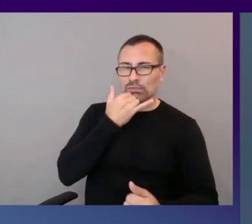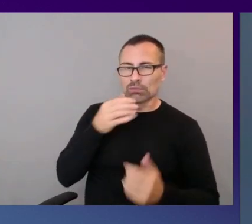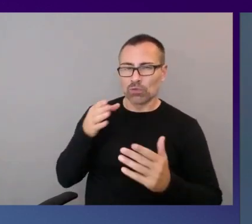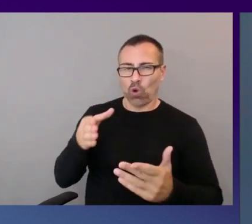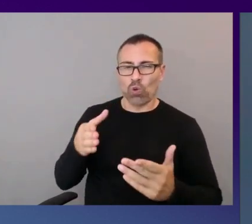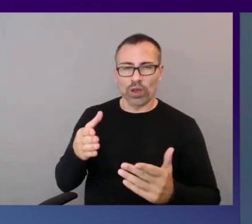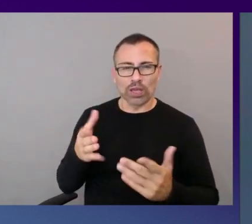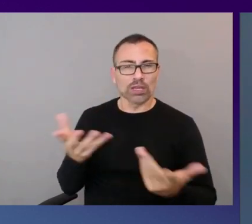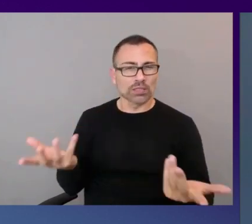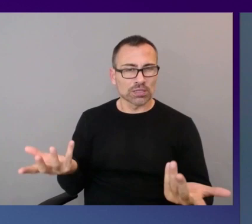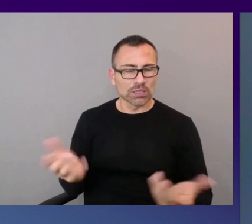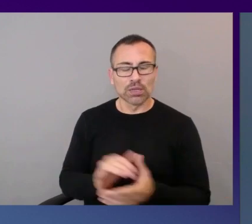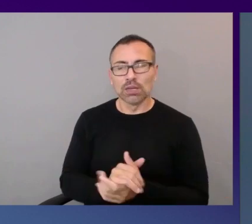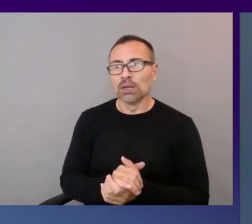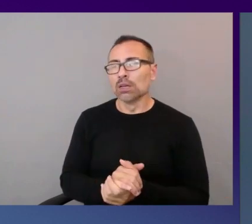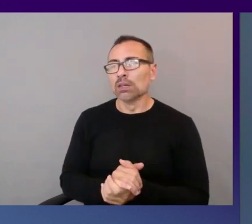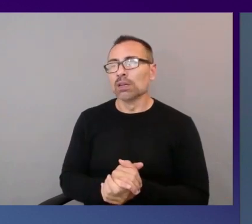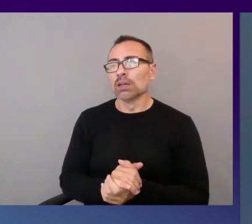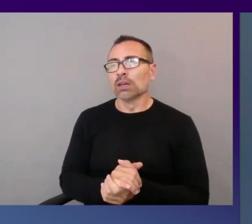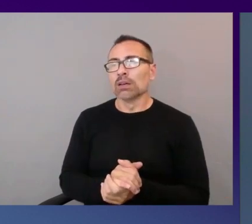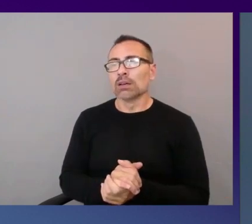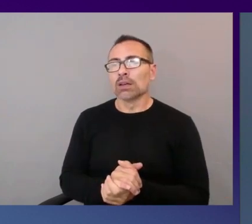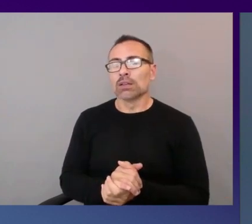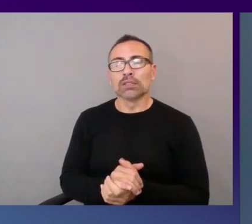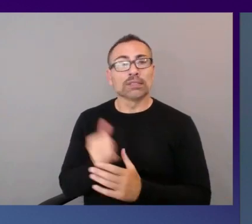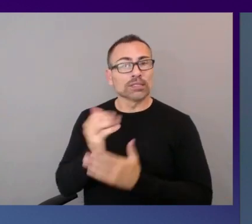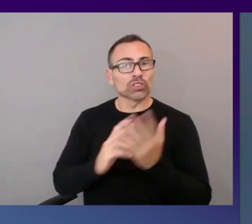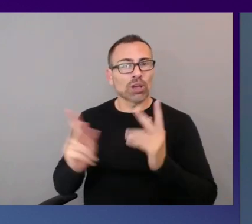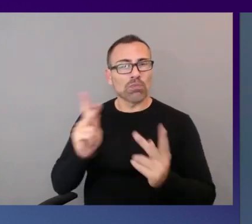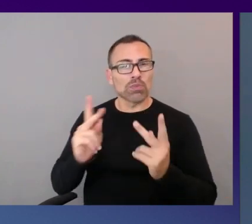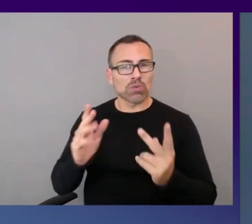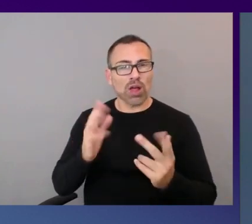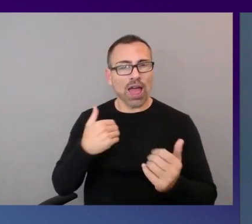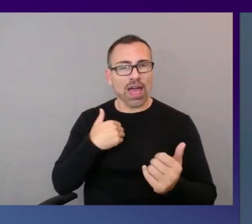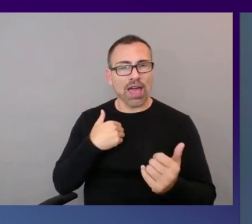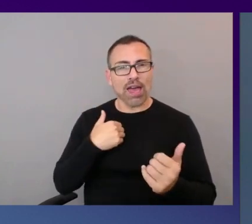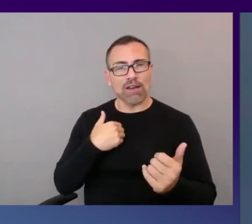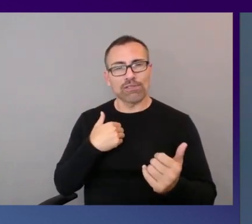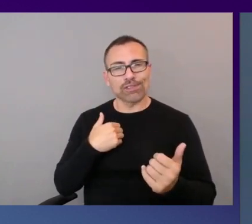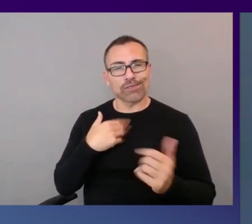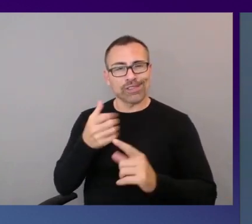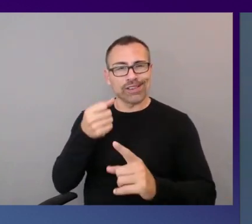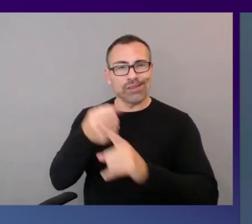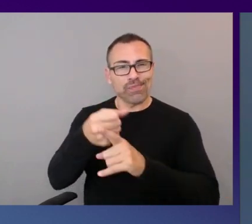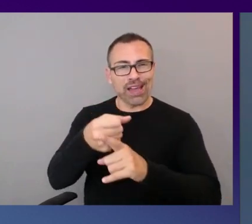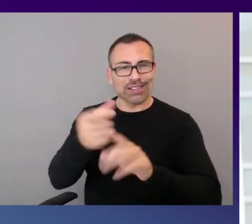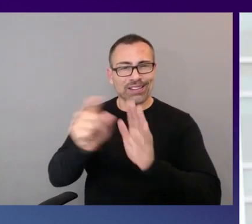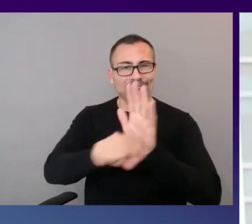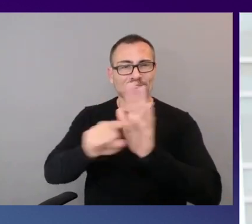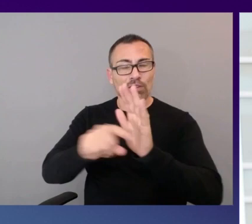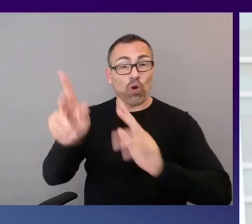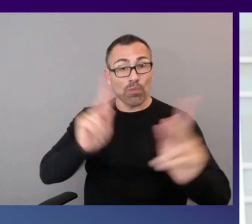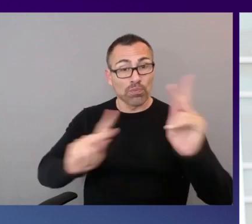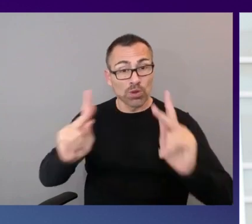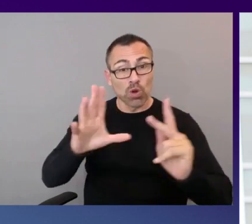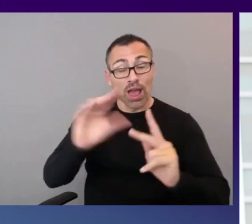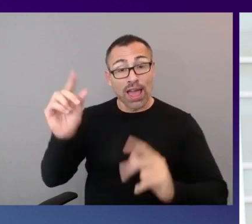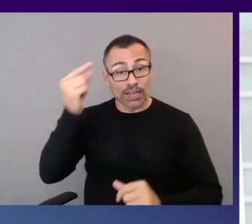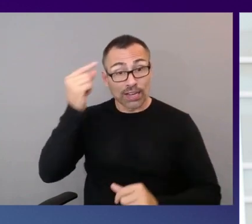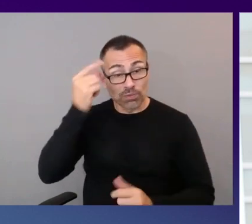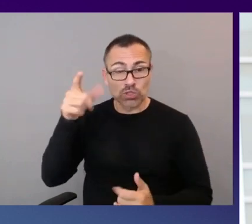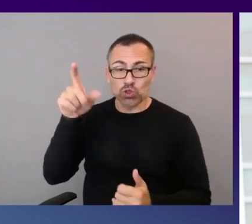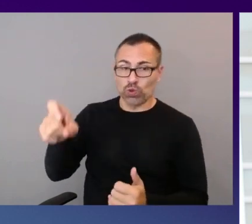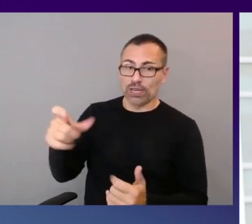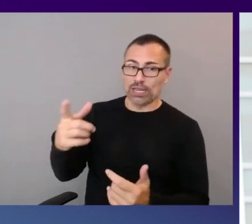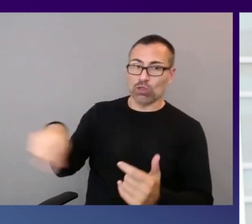have a malicious impact on, you know, people as well as on government, right? Or our